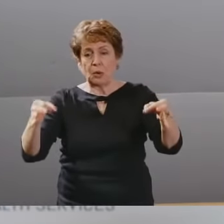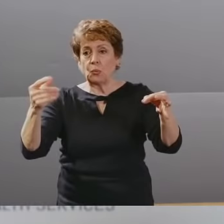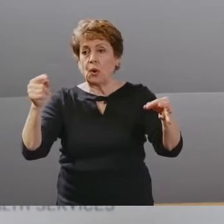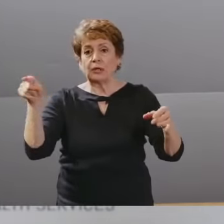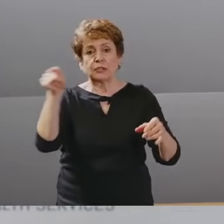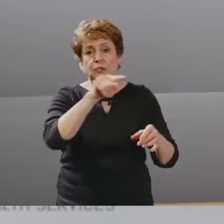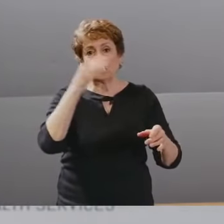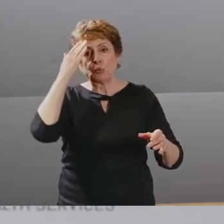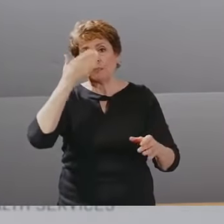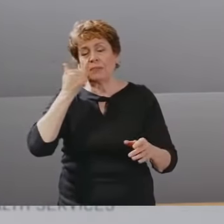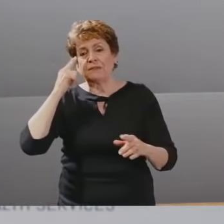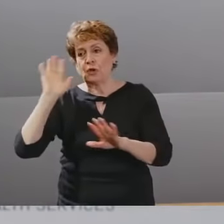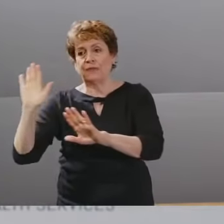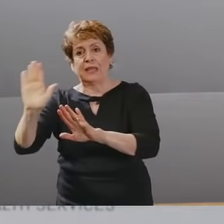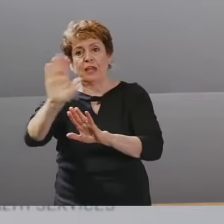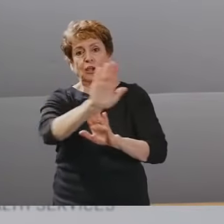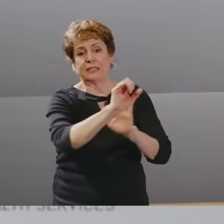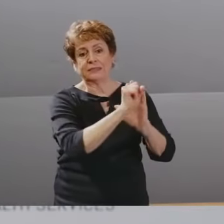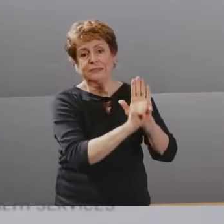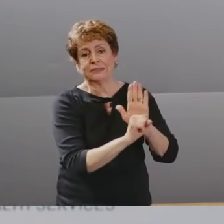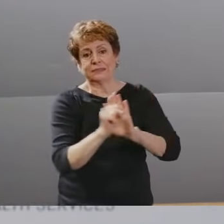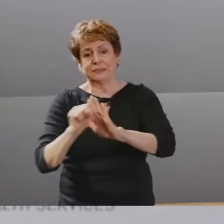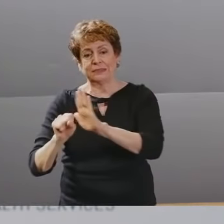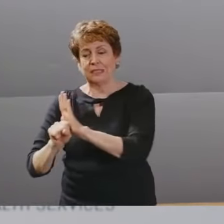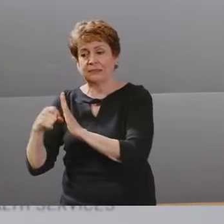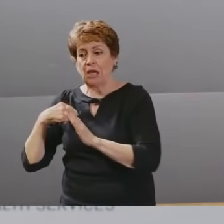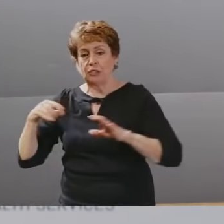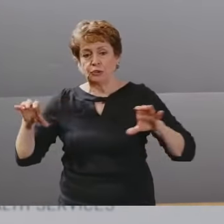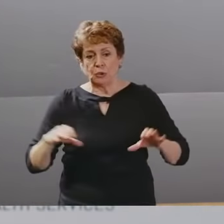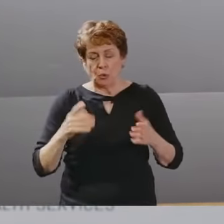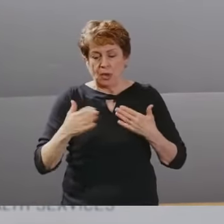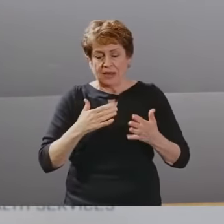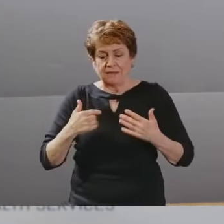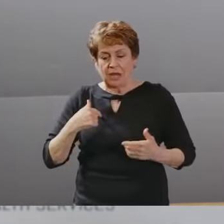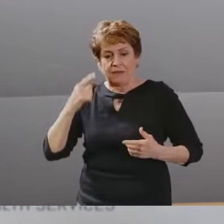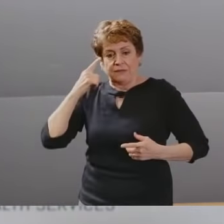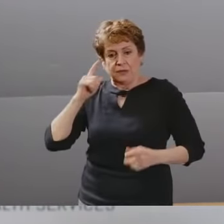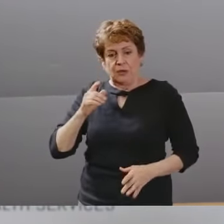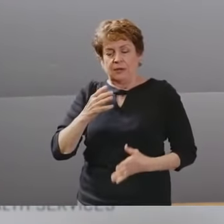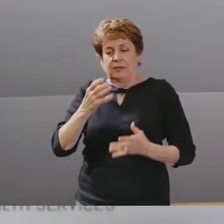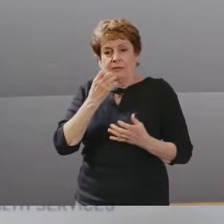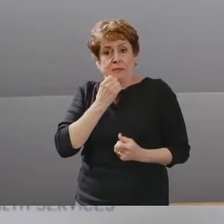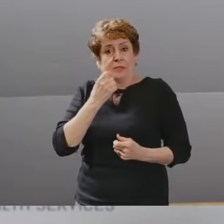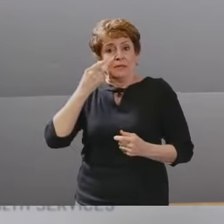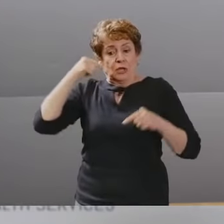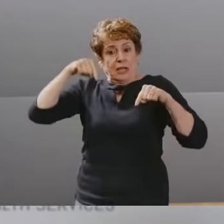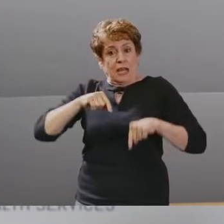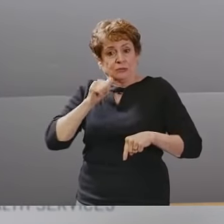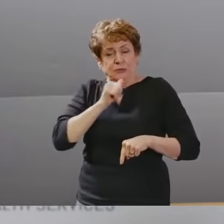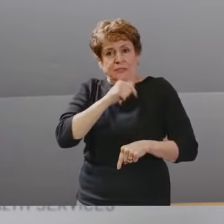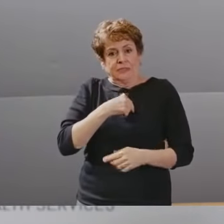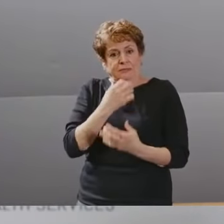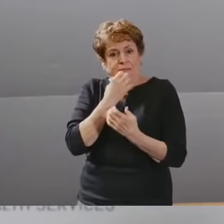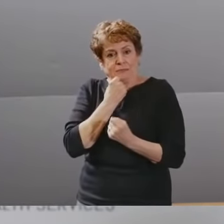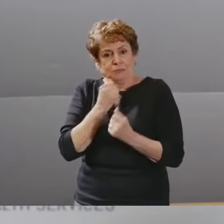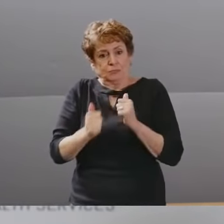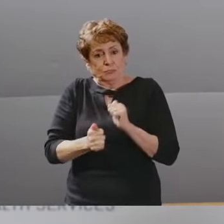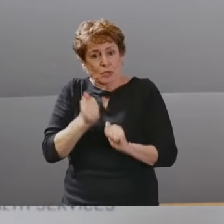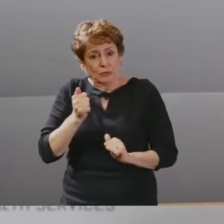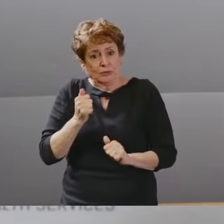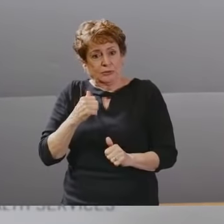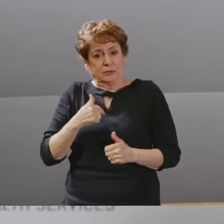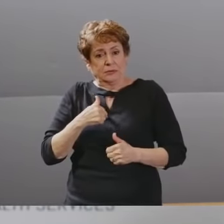wanted to see is the maximum amount of participation, and that's what I'm going to continue to encourage. Okay, let's talk about the election again. I know you've addressed